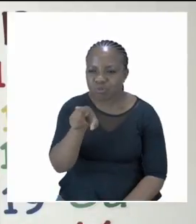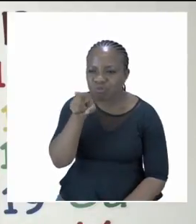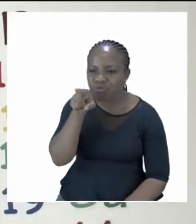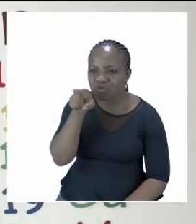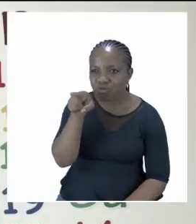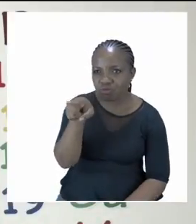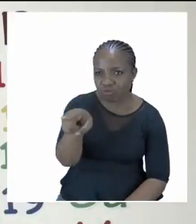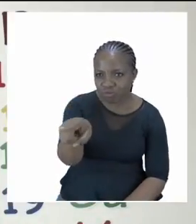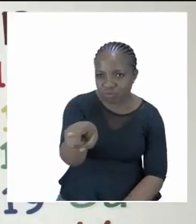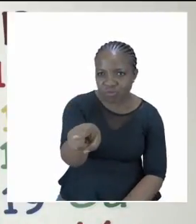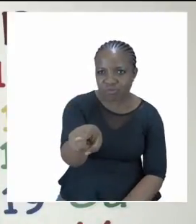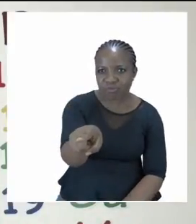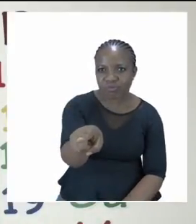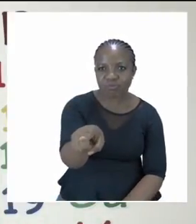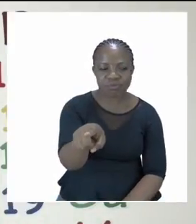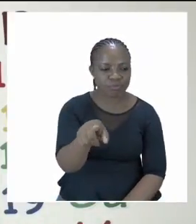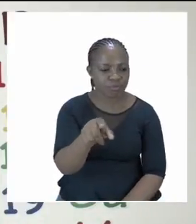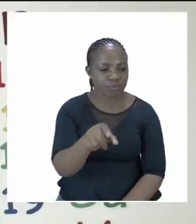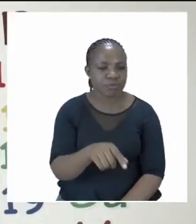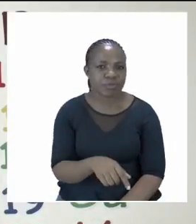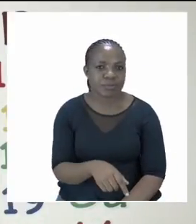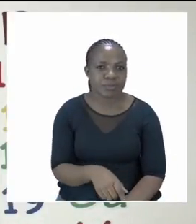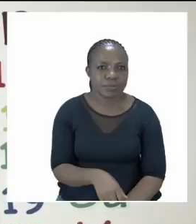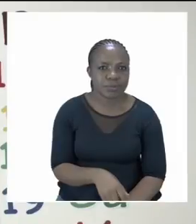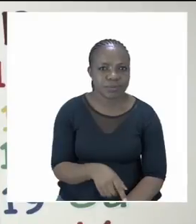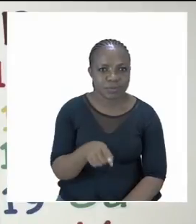say you.